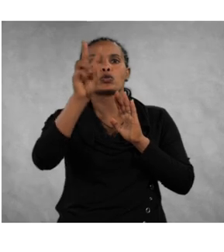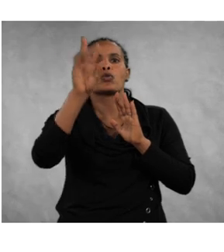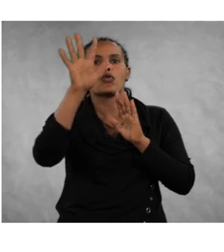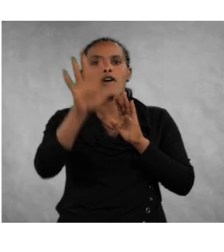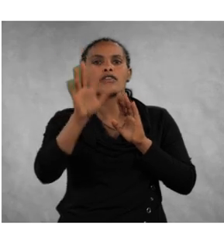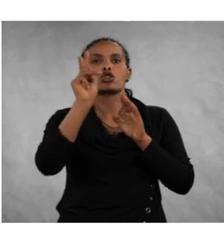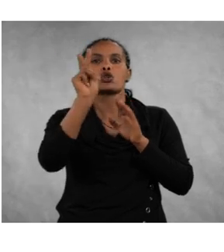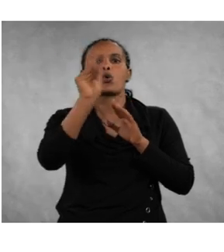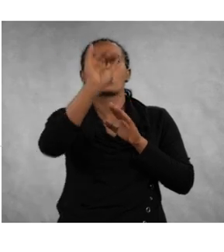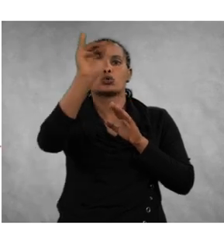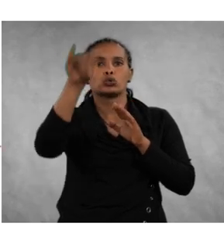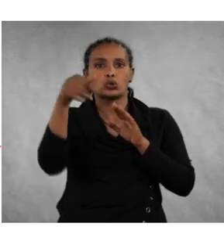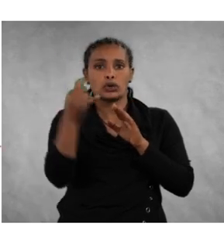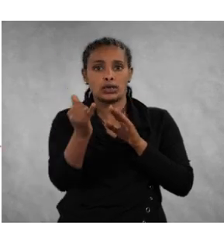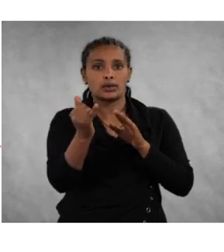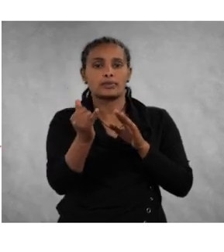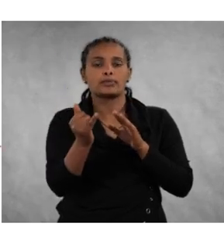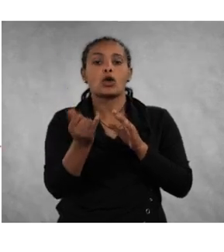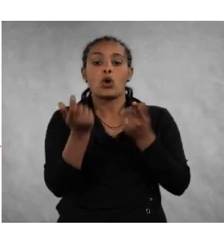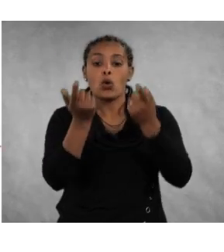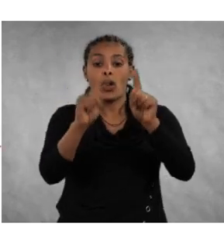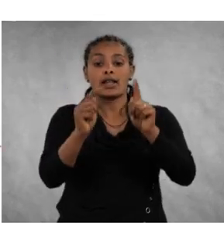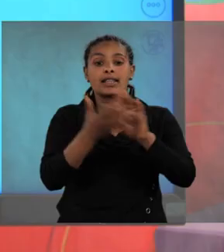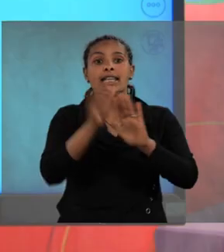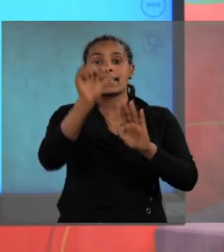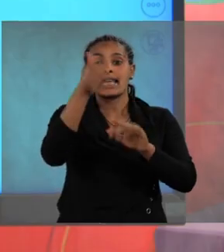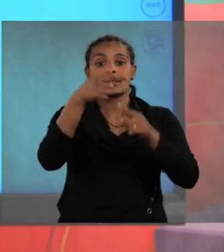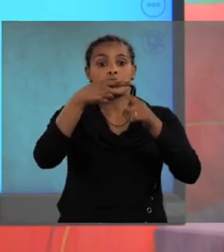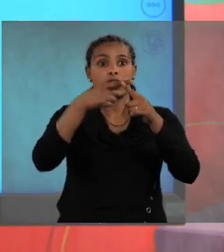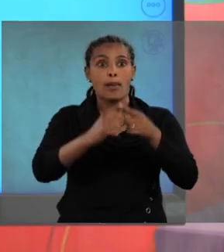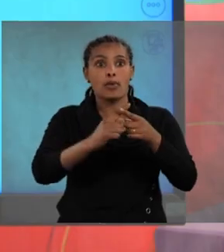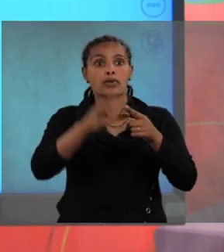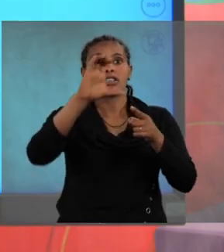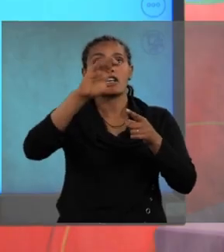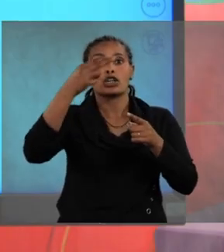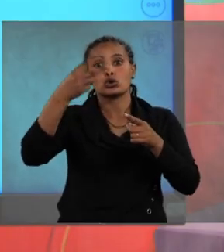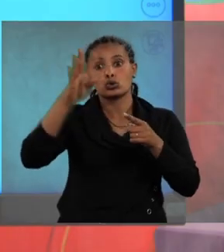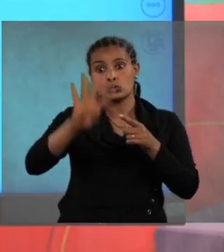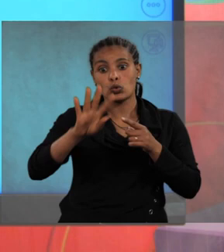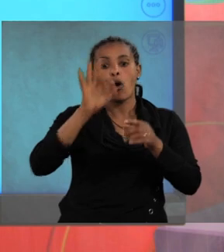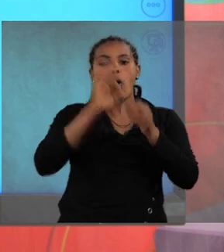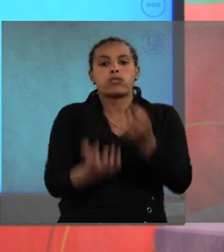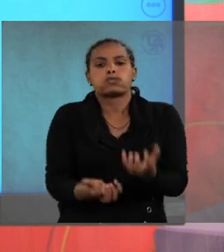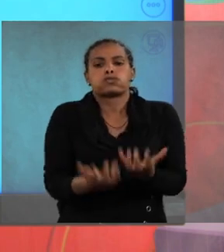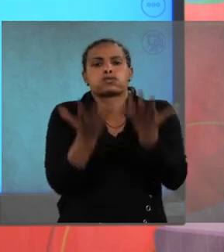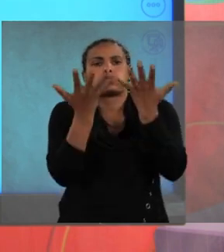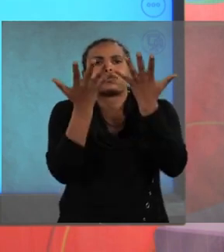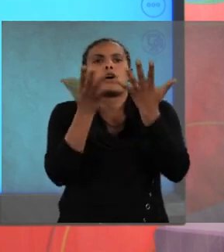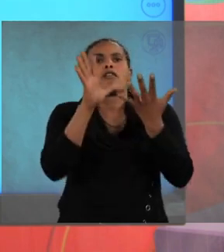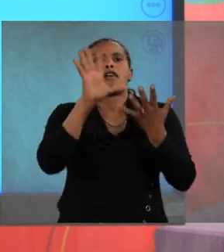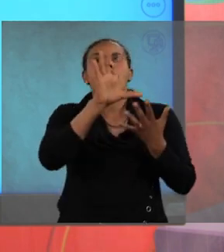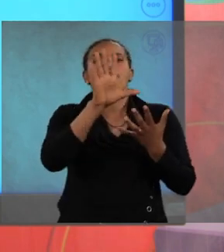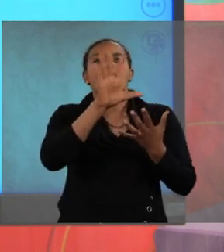556.25 kilojoules. When 10 gram of methane is burned, minus